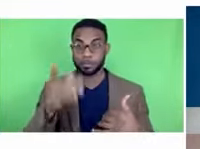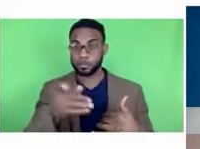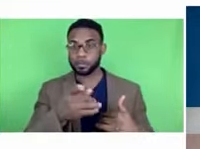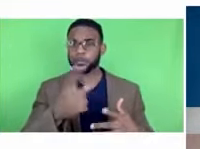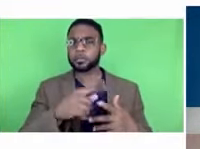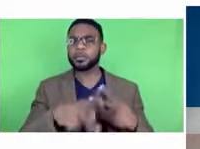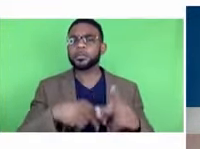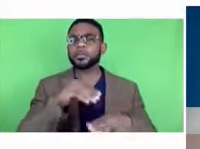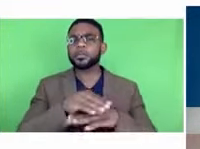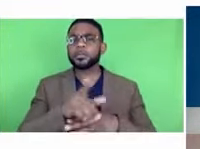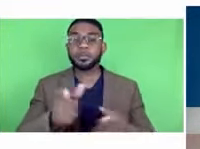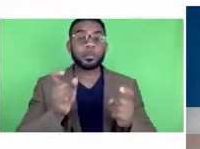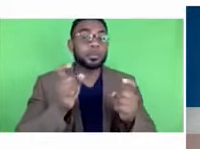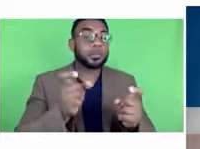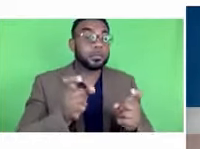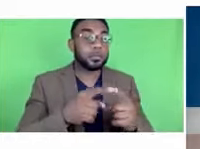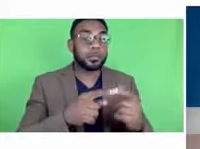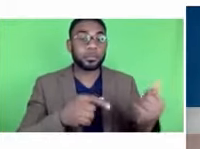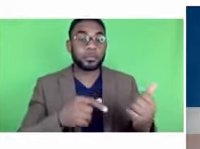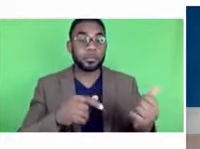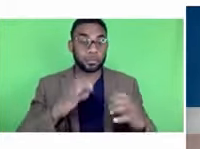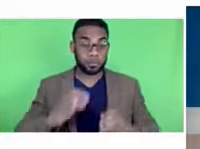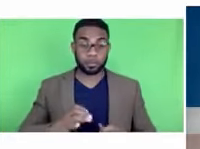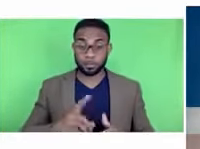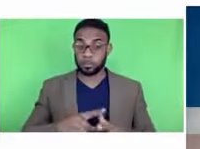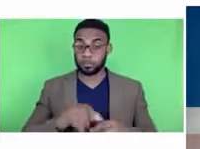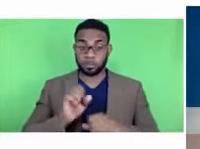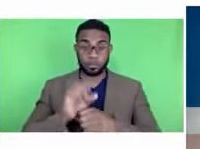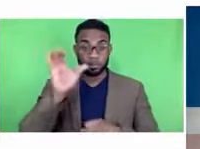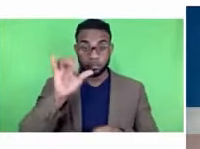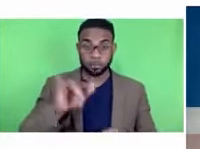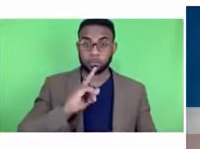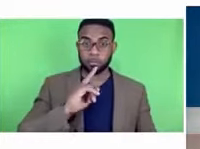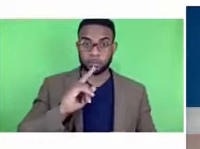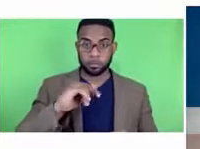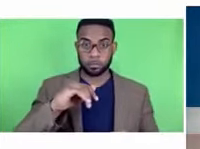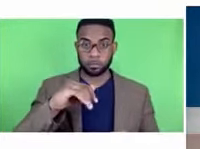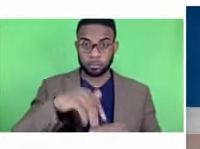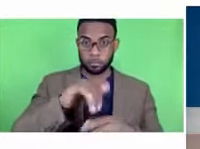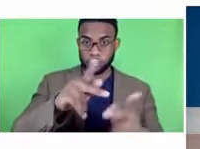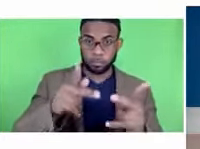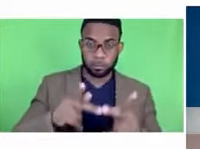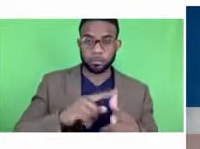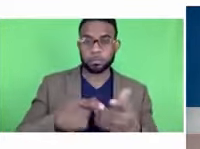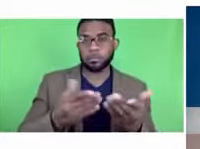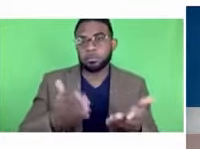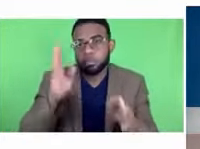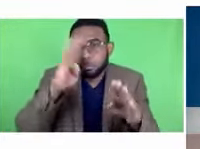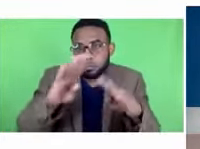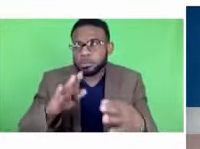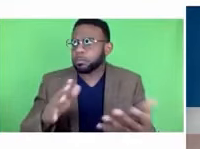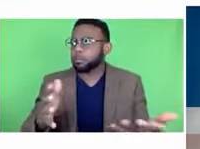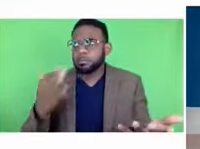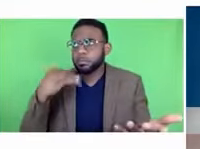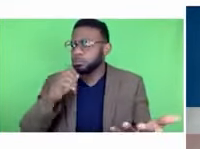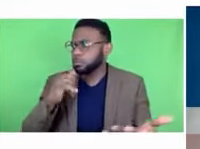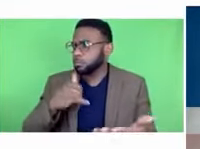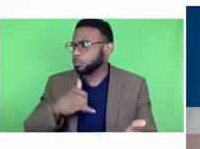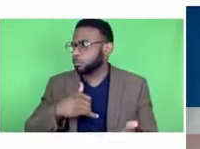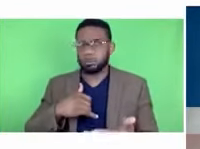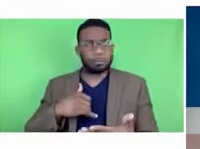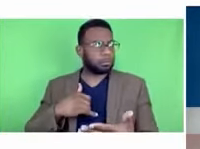of advice might you give to clients or job seekers that are in that position or maybe worried, like if I don't disclose right away